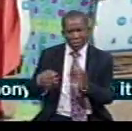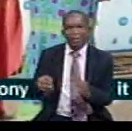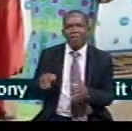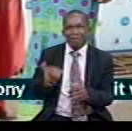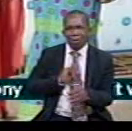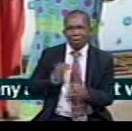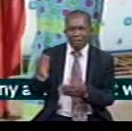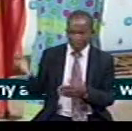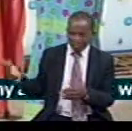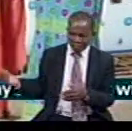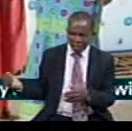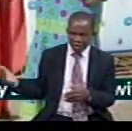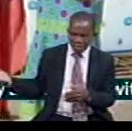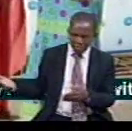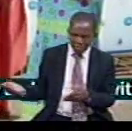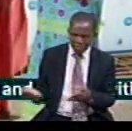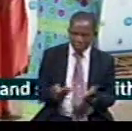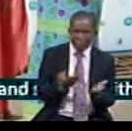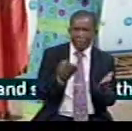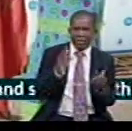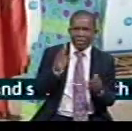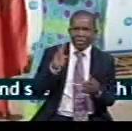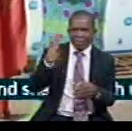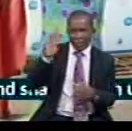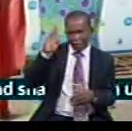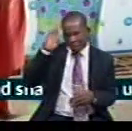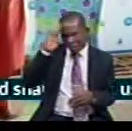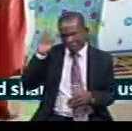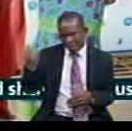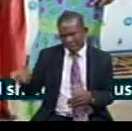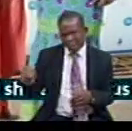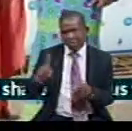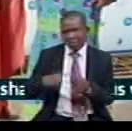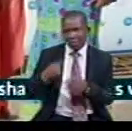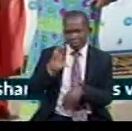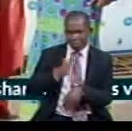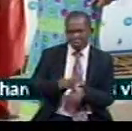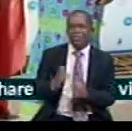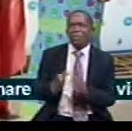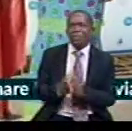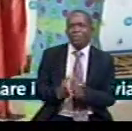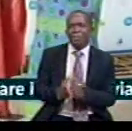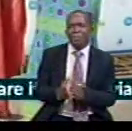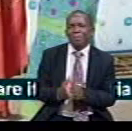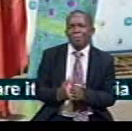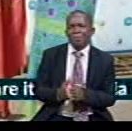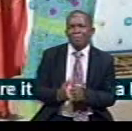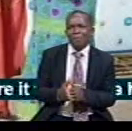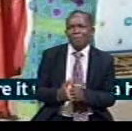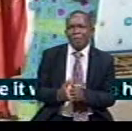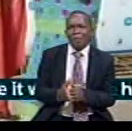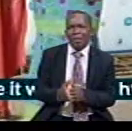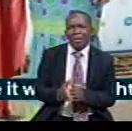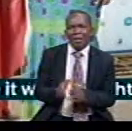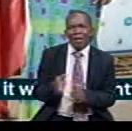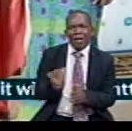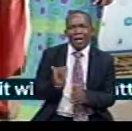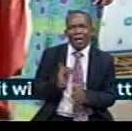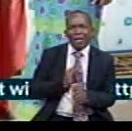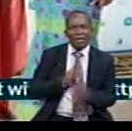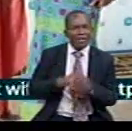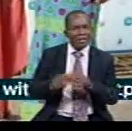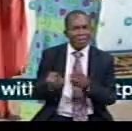had to take brothers to help him move even into the temple. So myself, I didn't come with him, but sitting